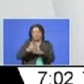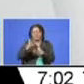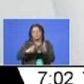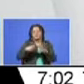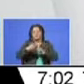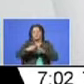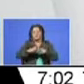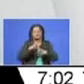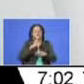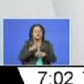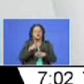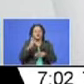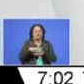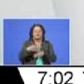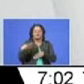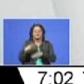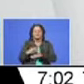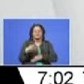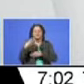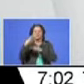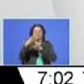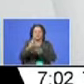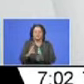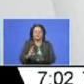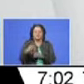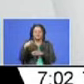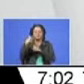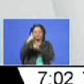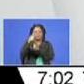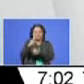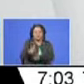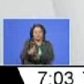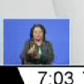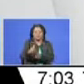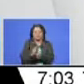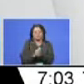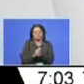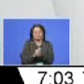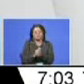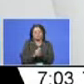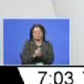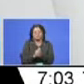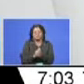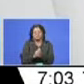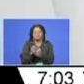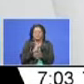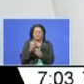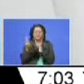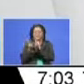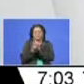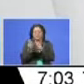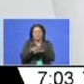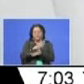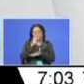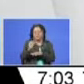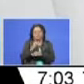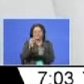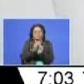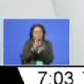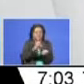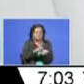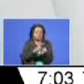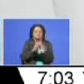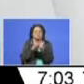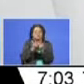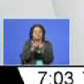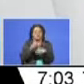doctors, Munro and the other physician executive, at 7:30 on Monday, so as